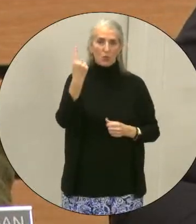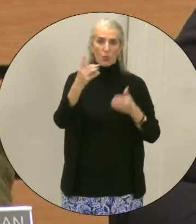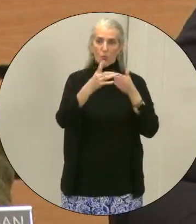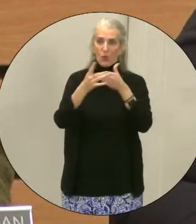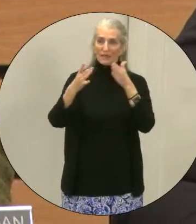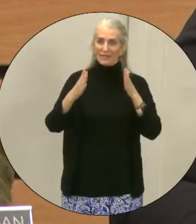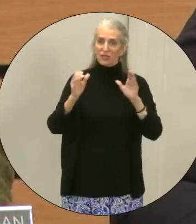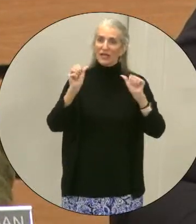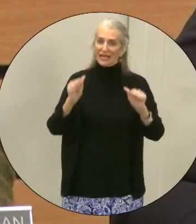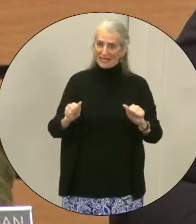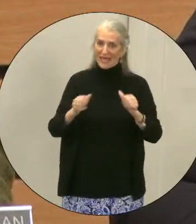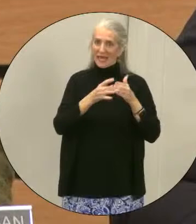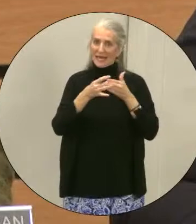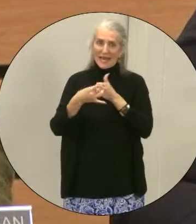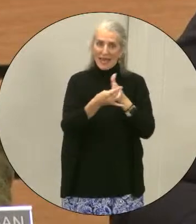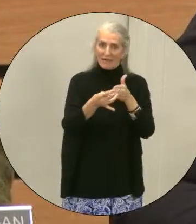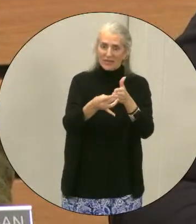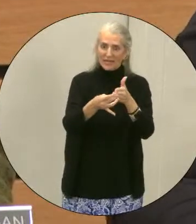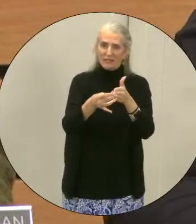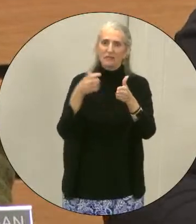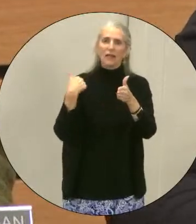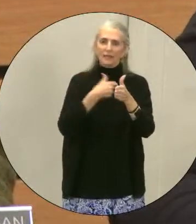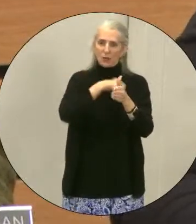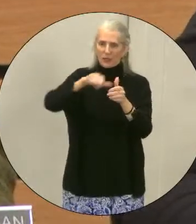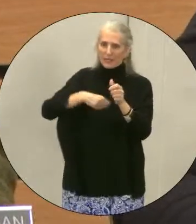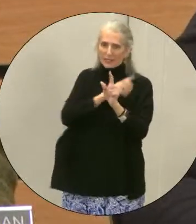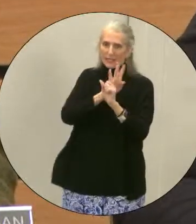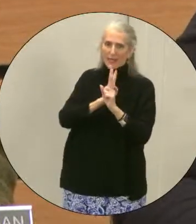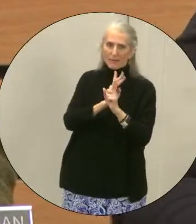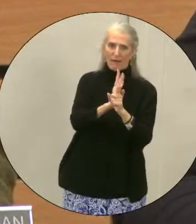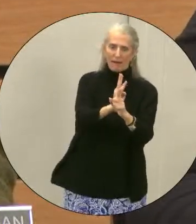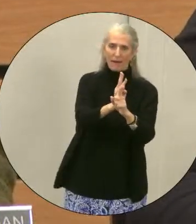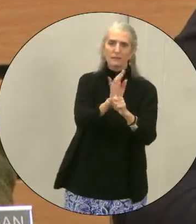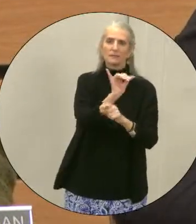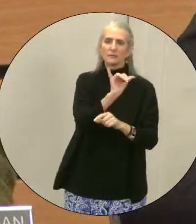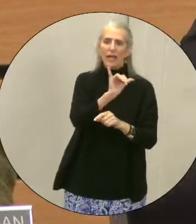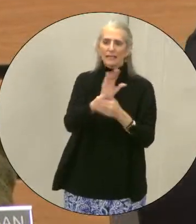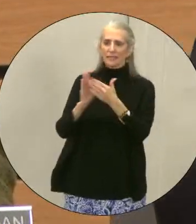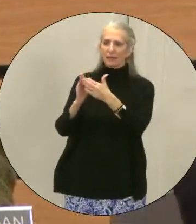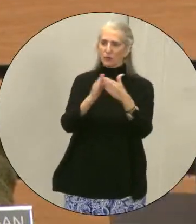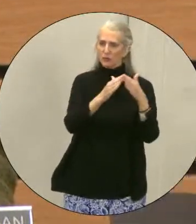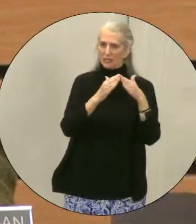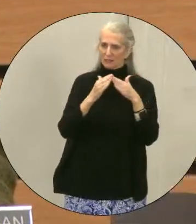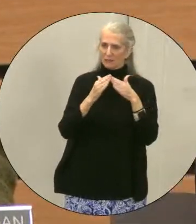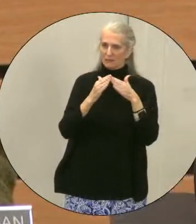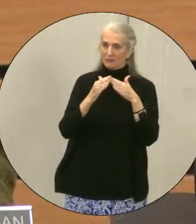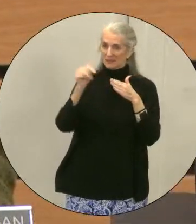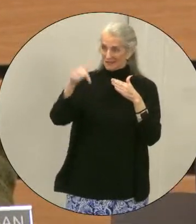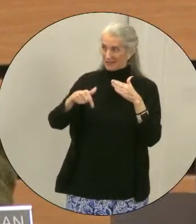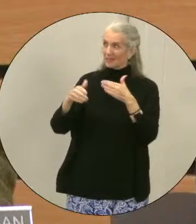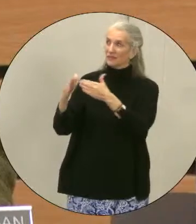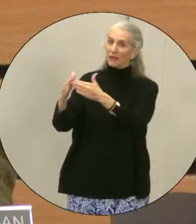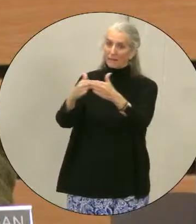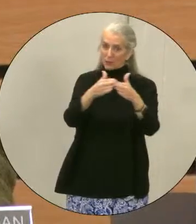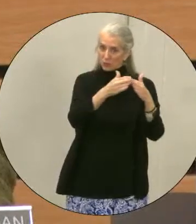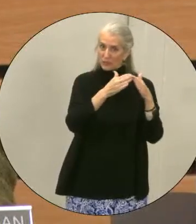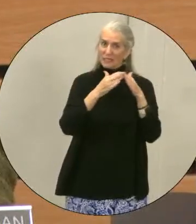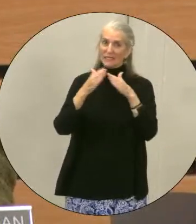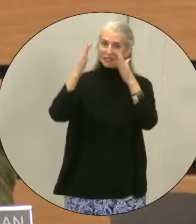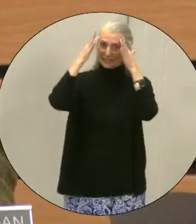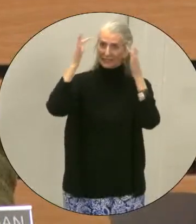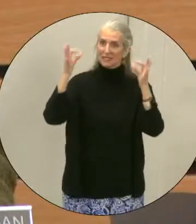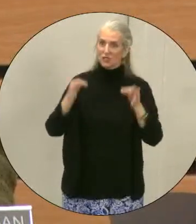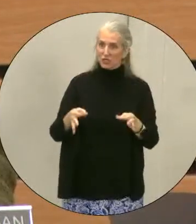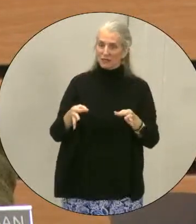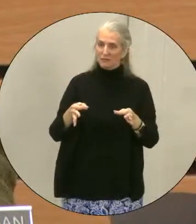can navigate it, that we can get behind as a community. This is a community decision